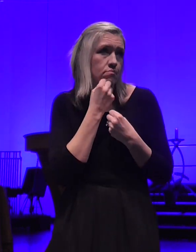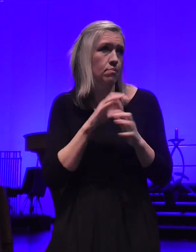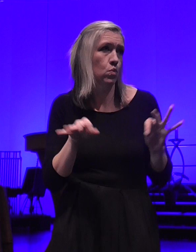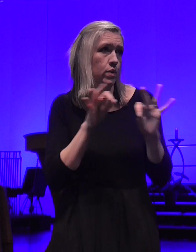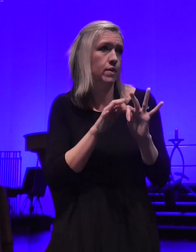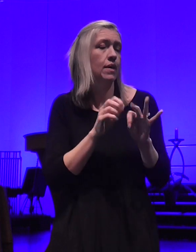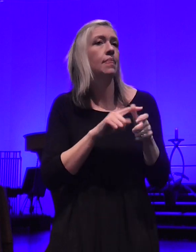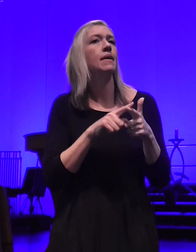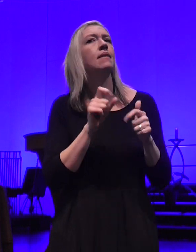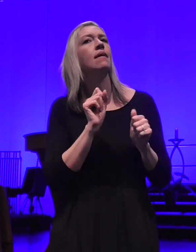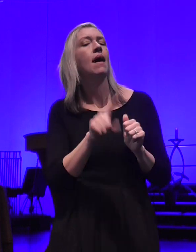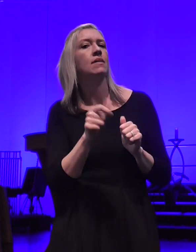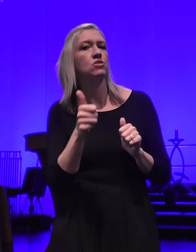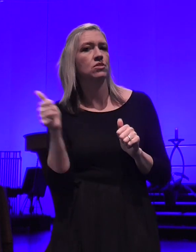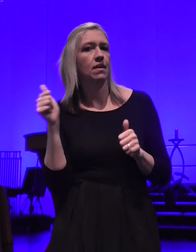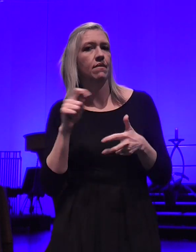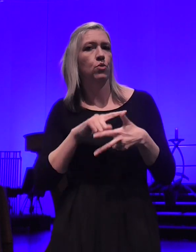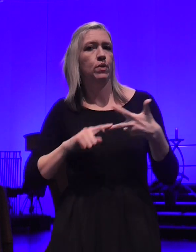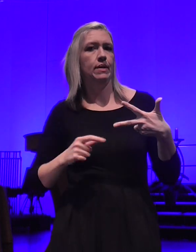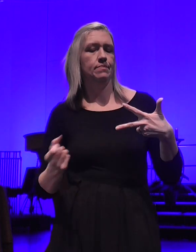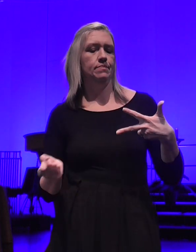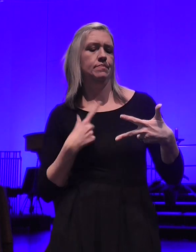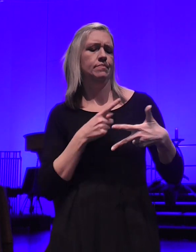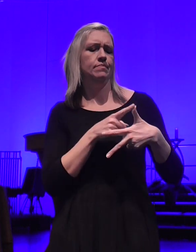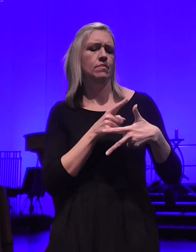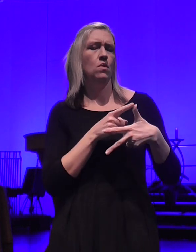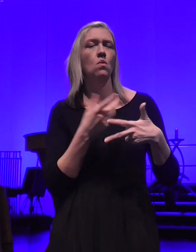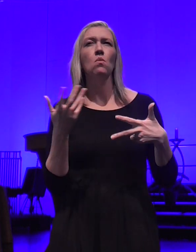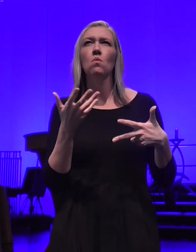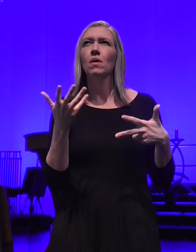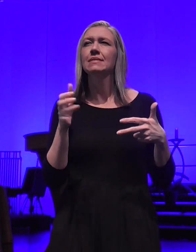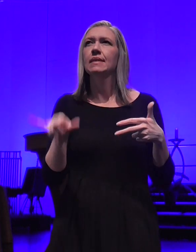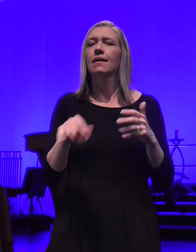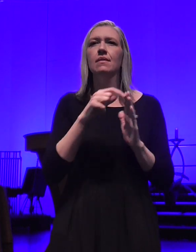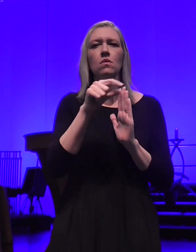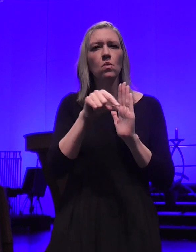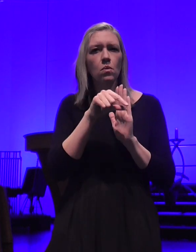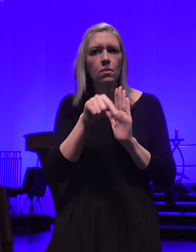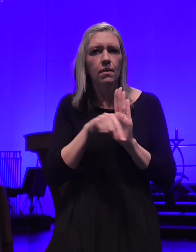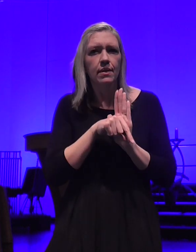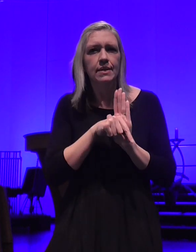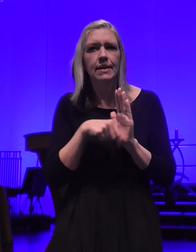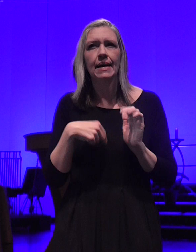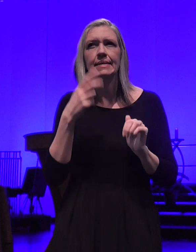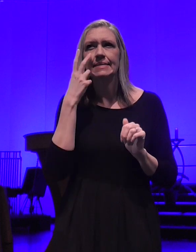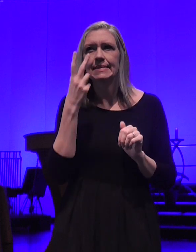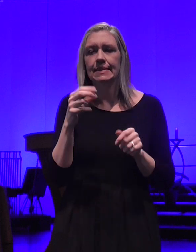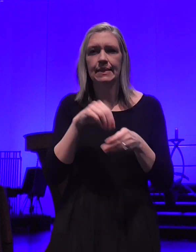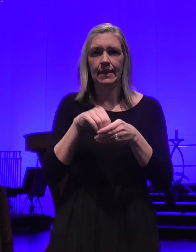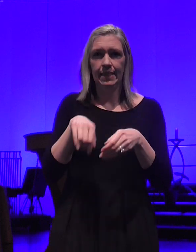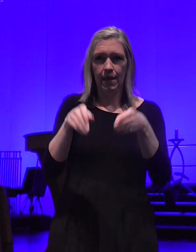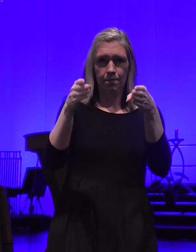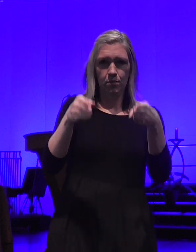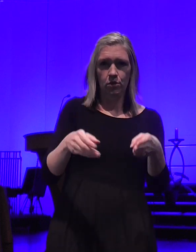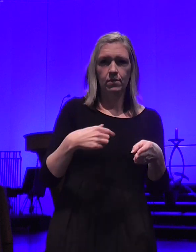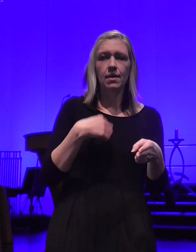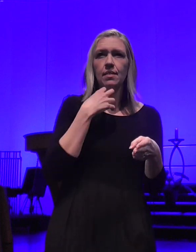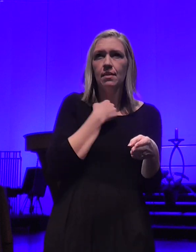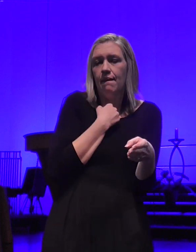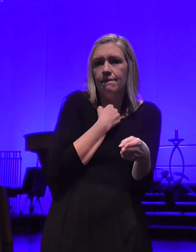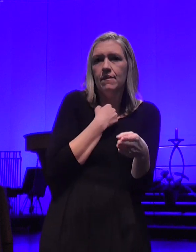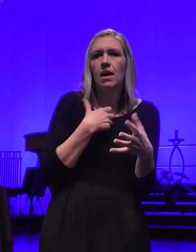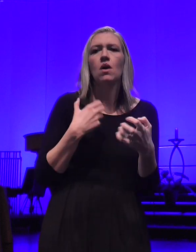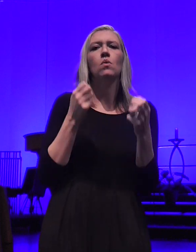following 3 questions. The first is, what is that quality that I see in my loved one that I want